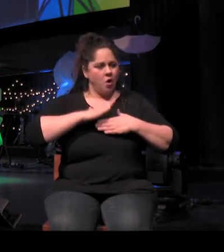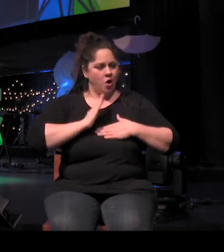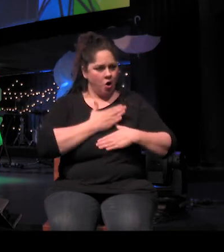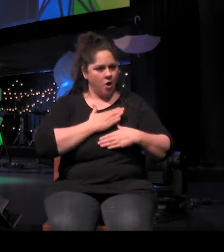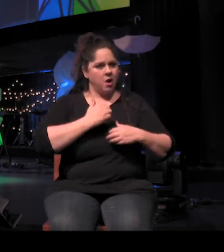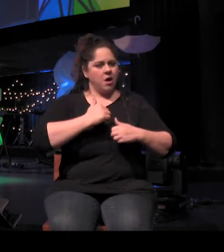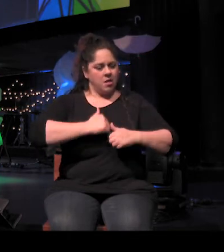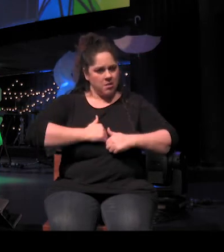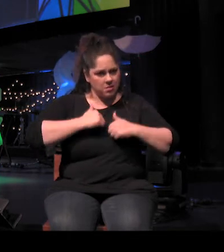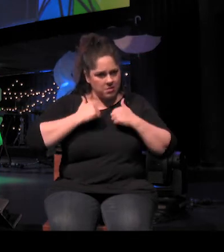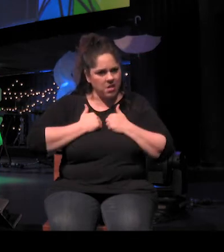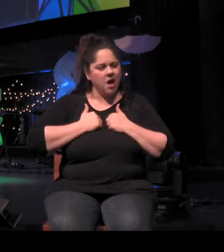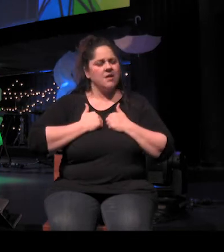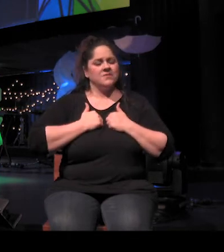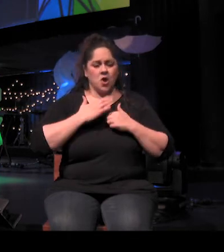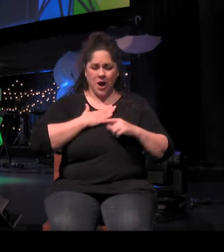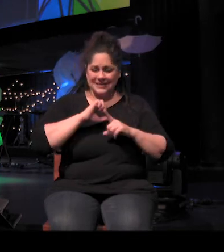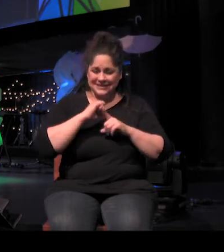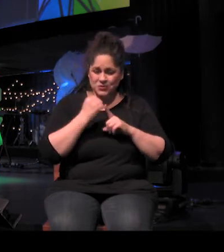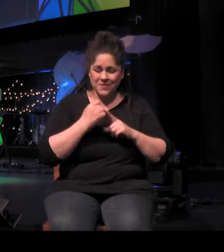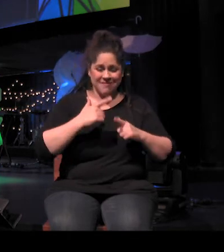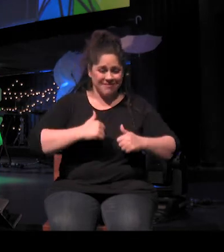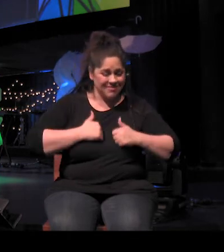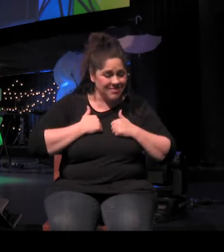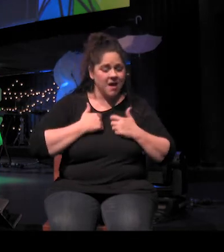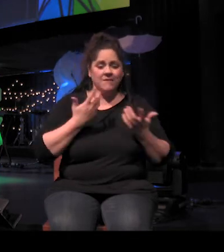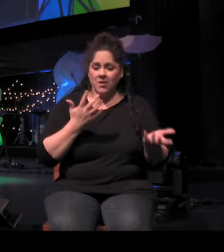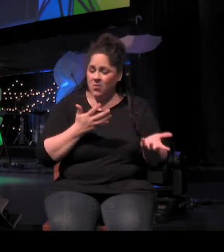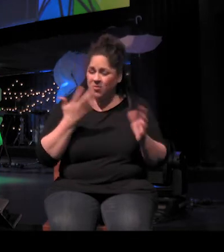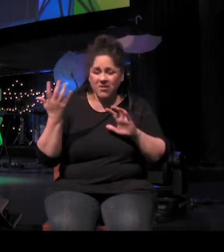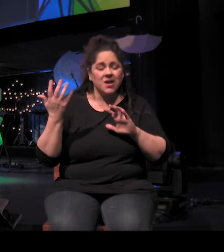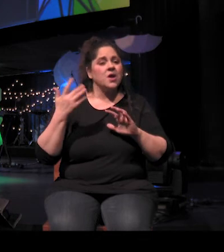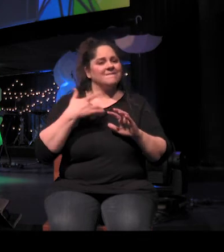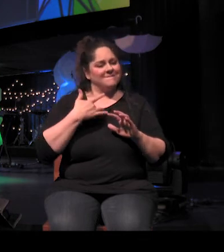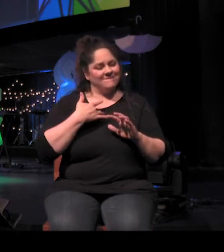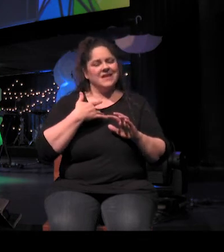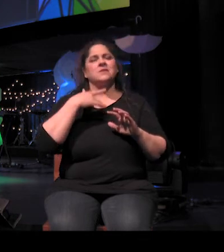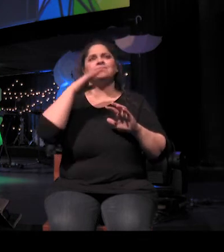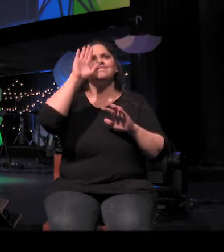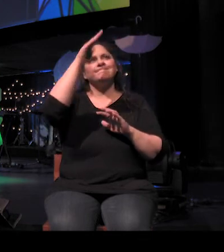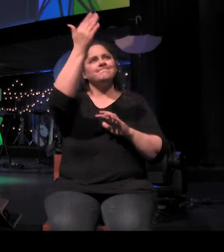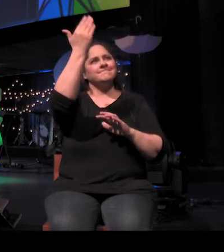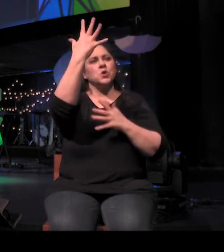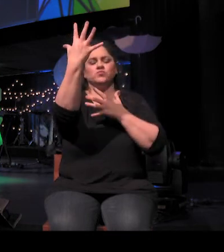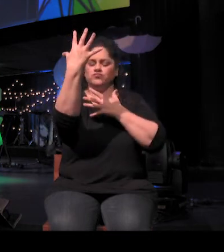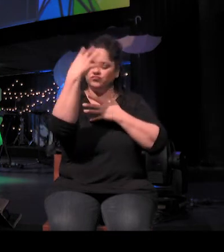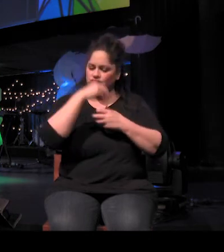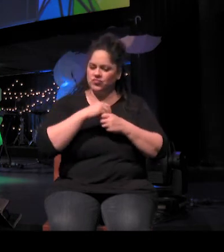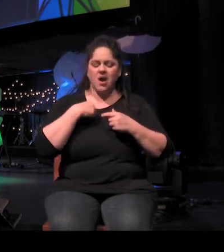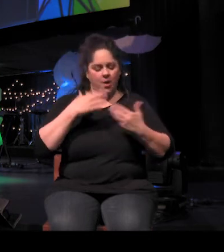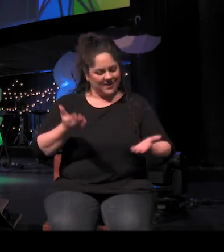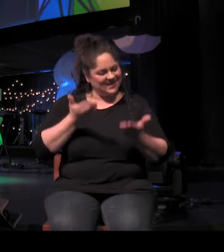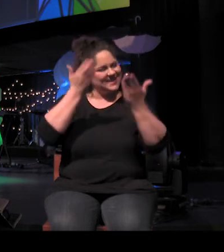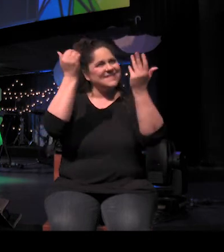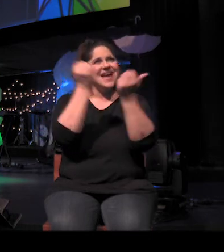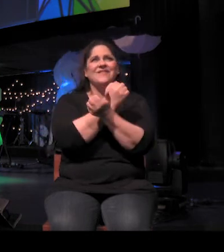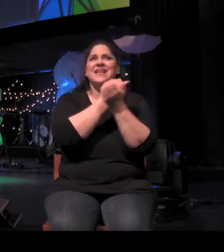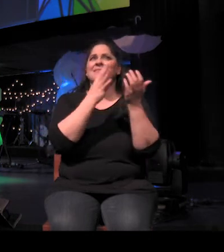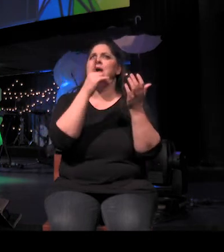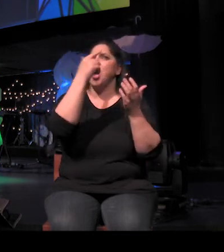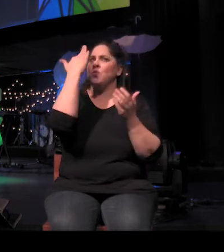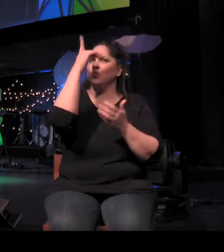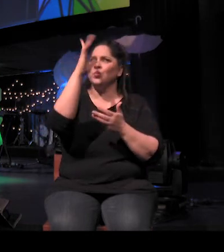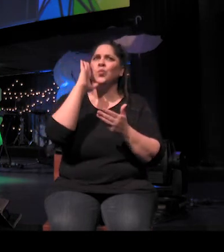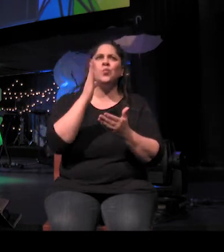to bring God into our situation. But we do it because God cares for you, he cares for me, and he will see us through. We can hold on to